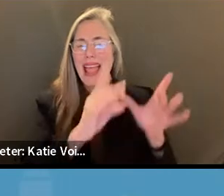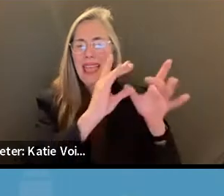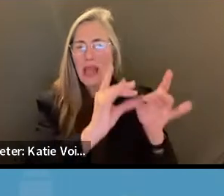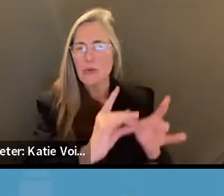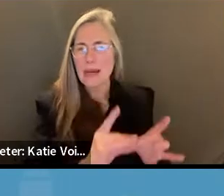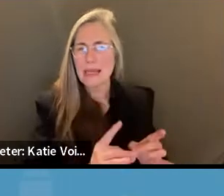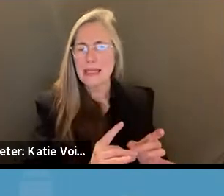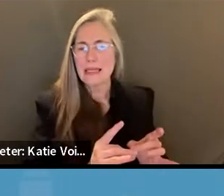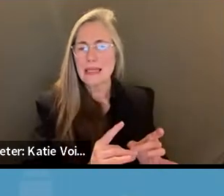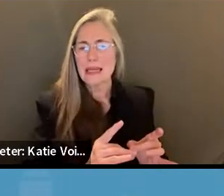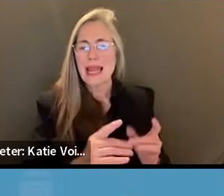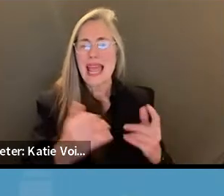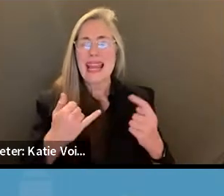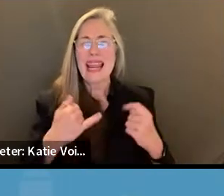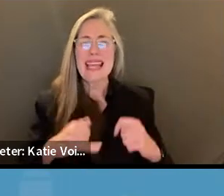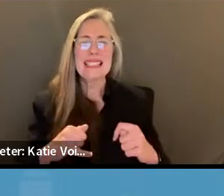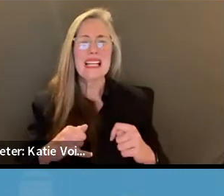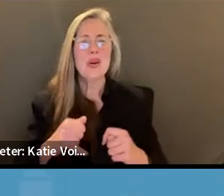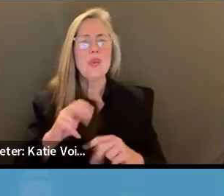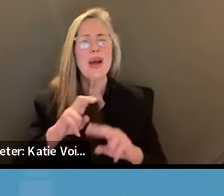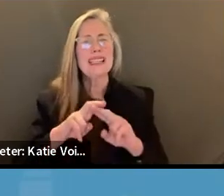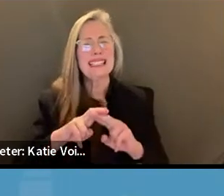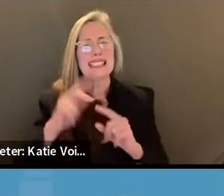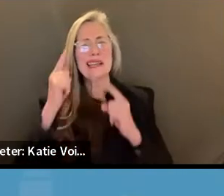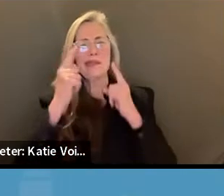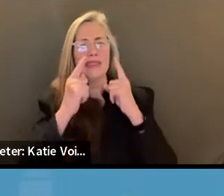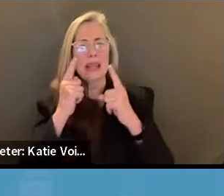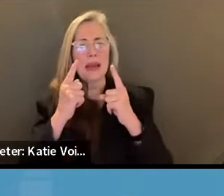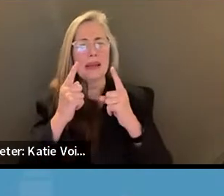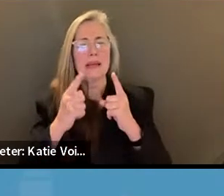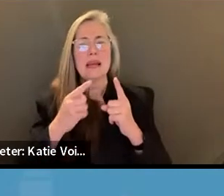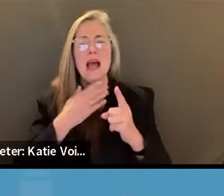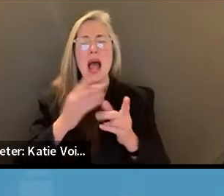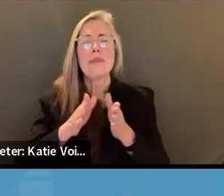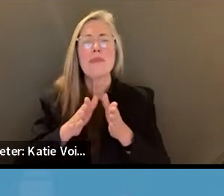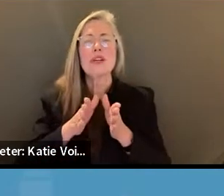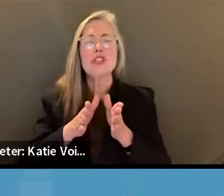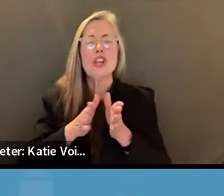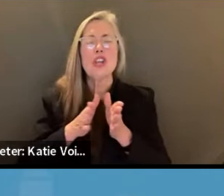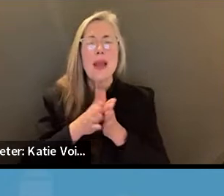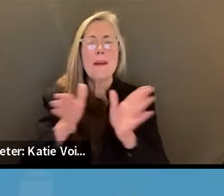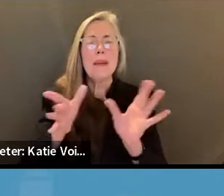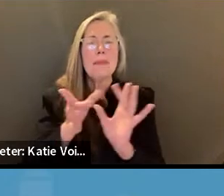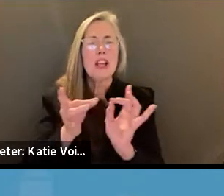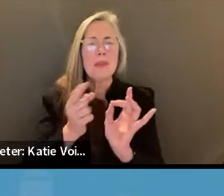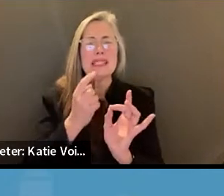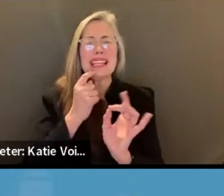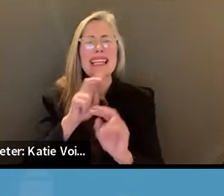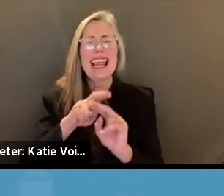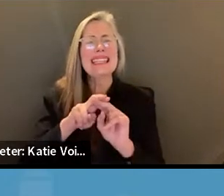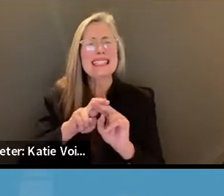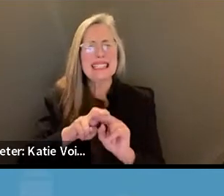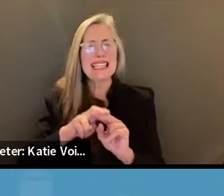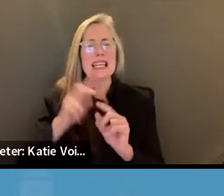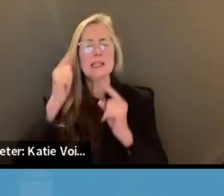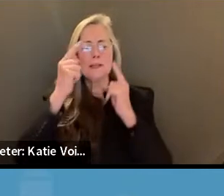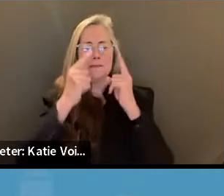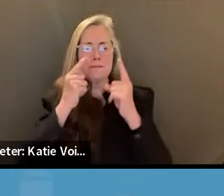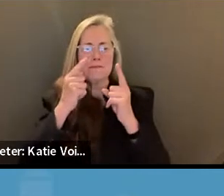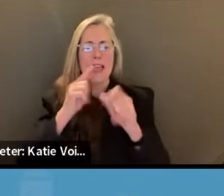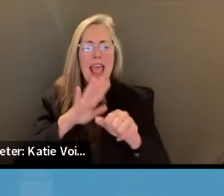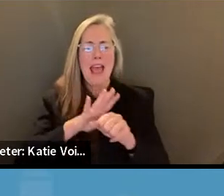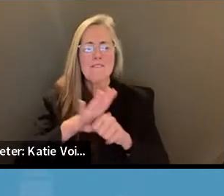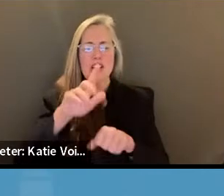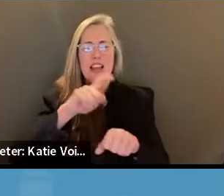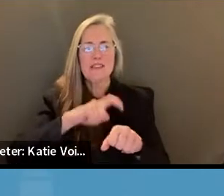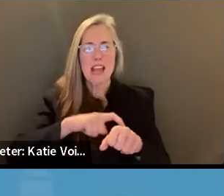still want to be able to sit with it. I appreciate the public comment that said that let's sit with this. And I want to make sure that we have enough time when we present this